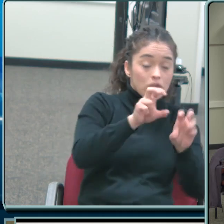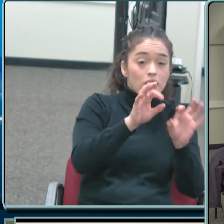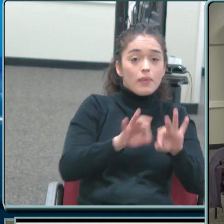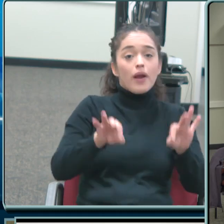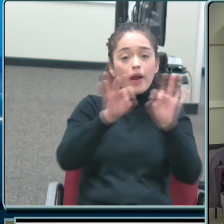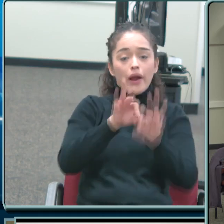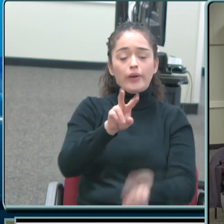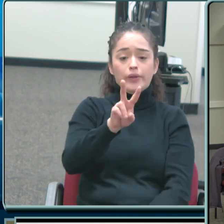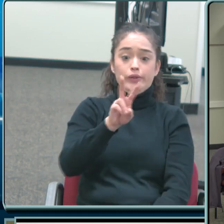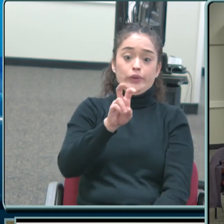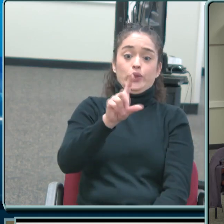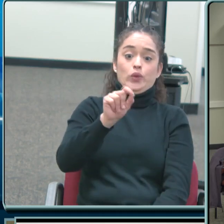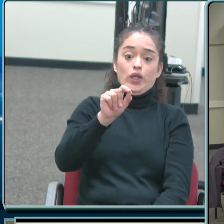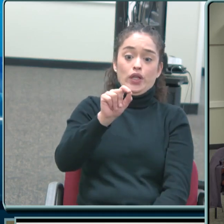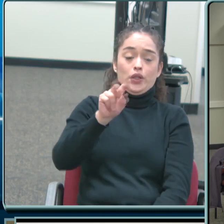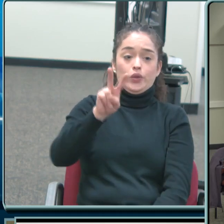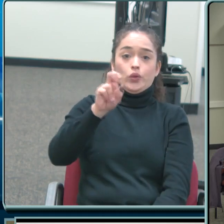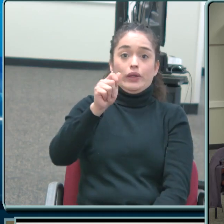of